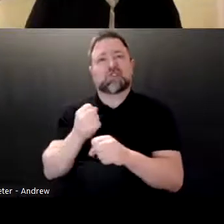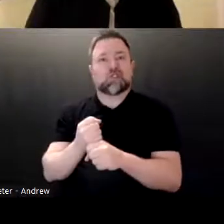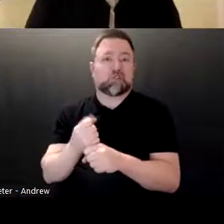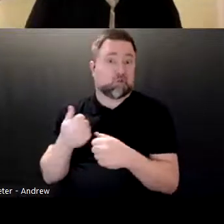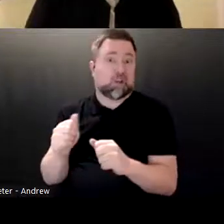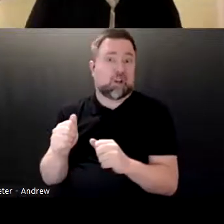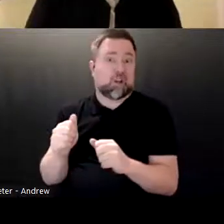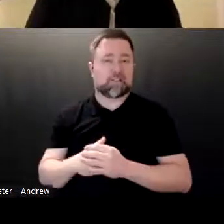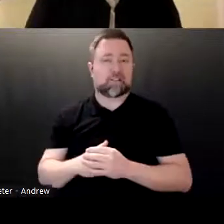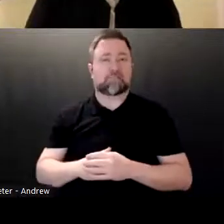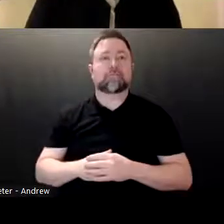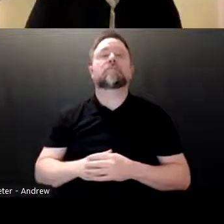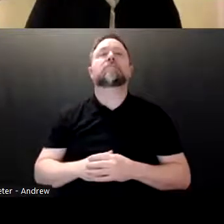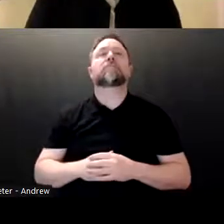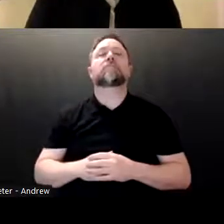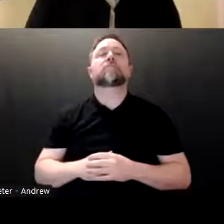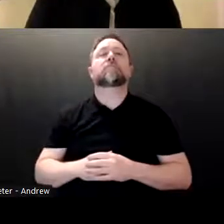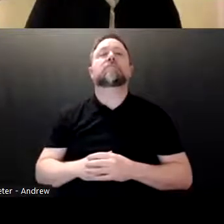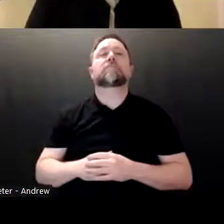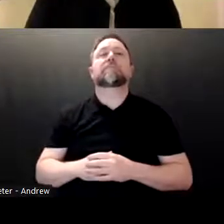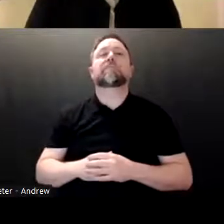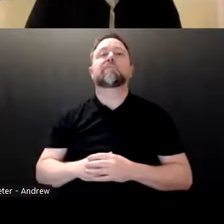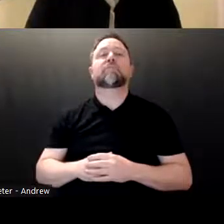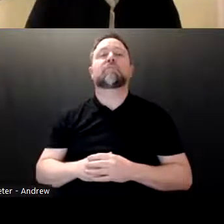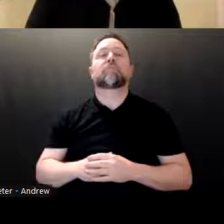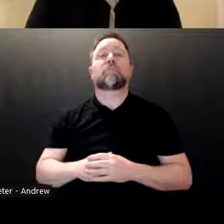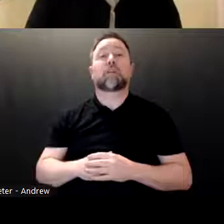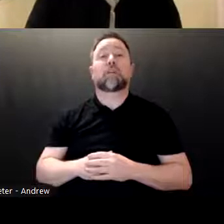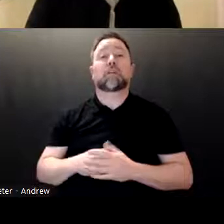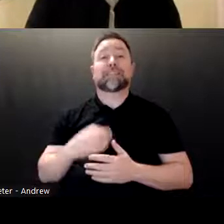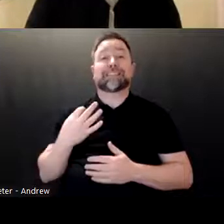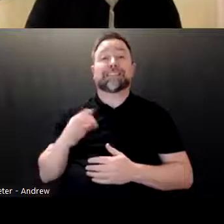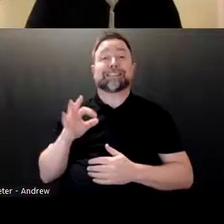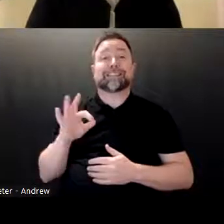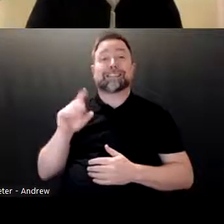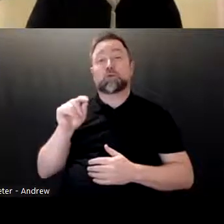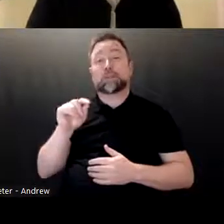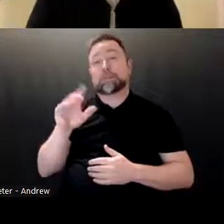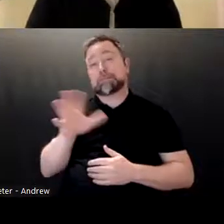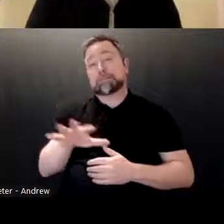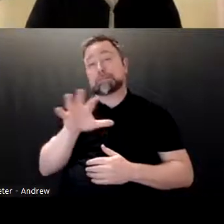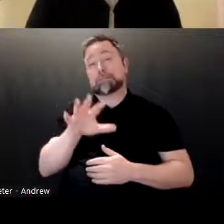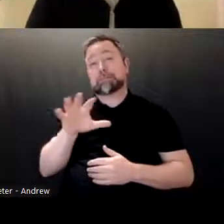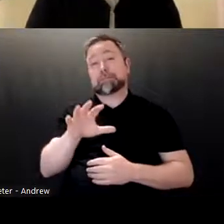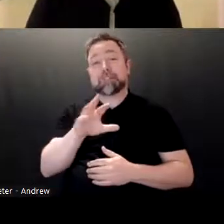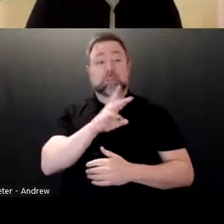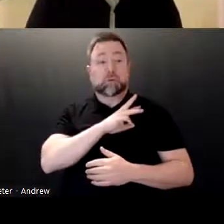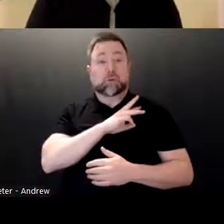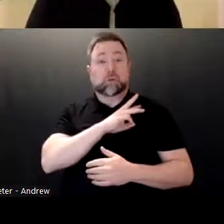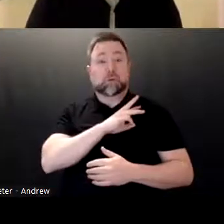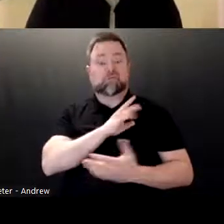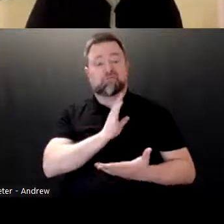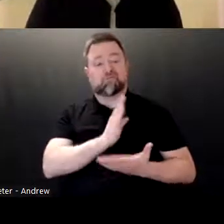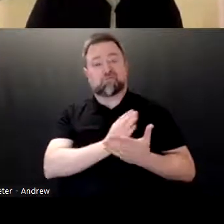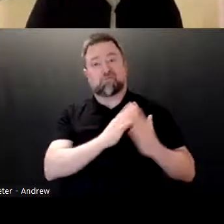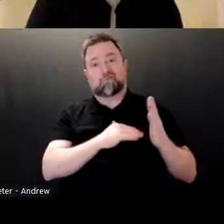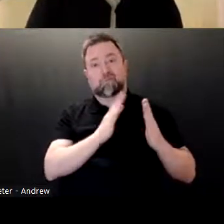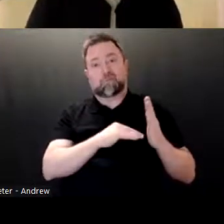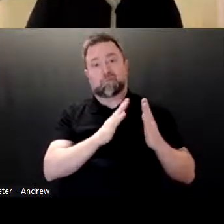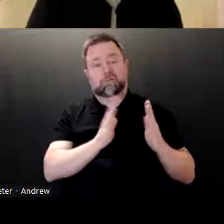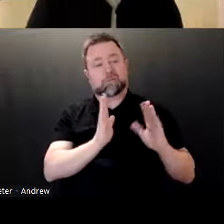weight, because all the while that the Eschericks were living together at Sunnycrest, Wharton was attempting to make a living as a painter,